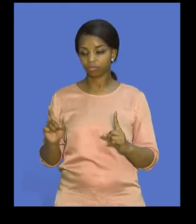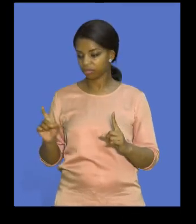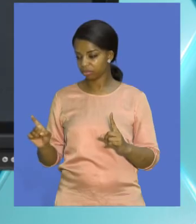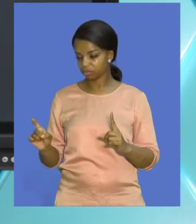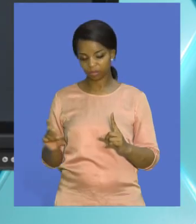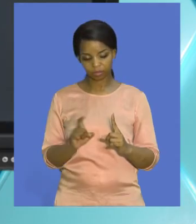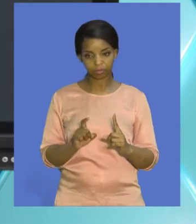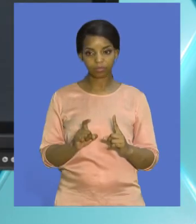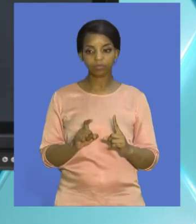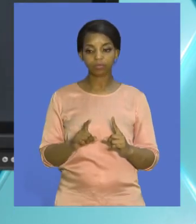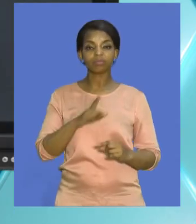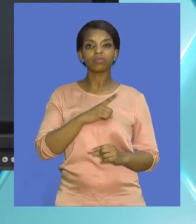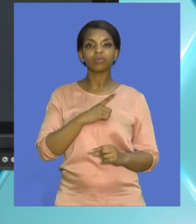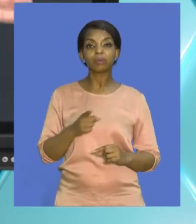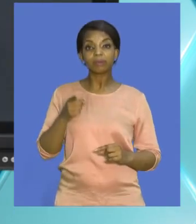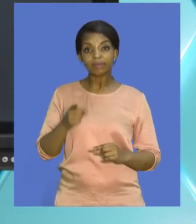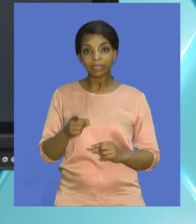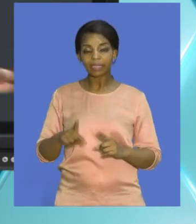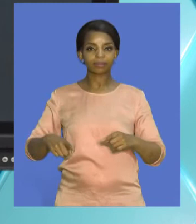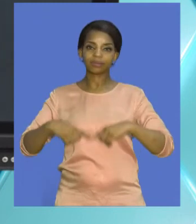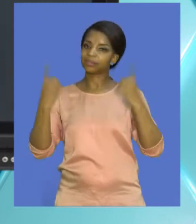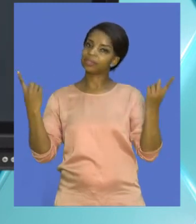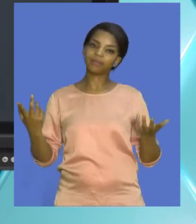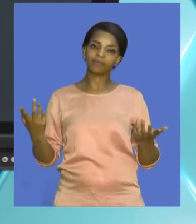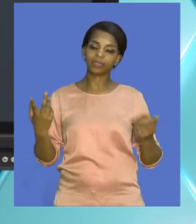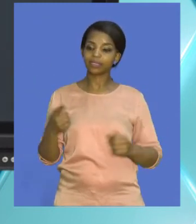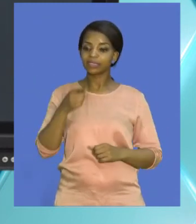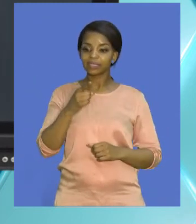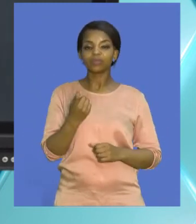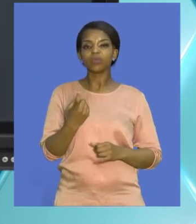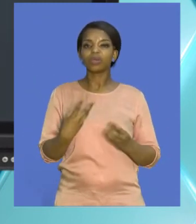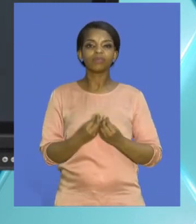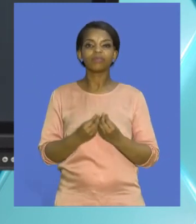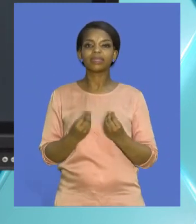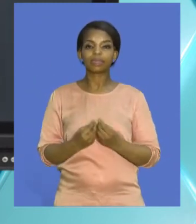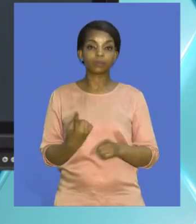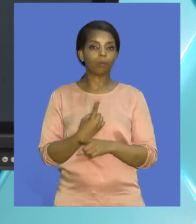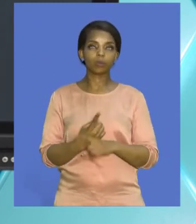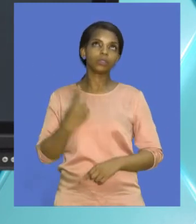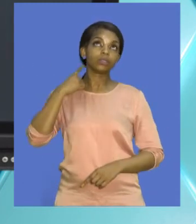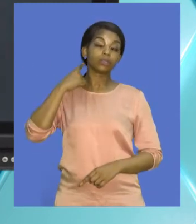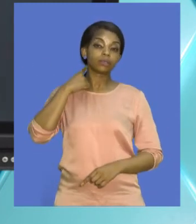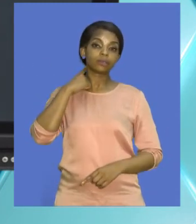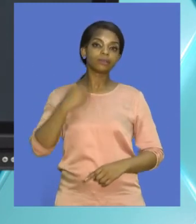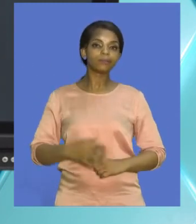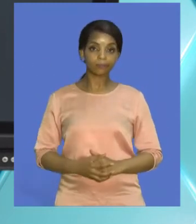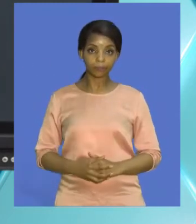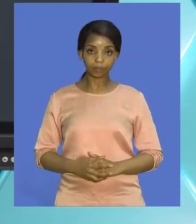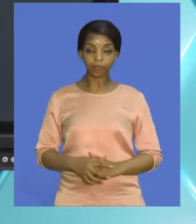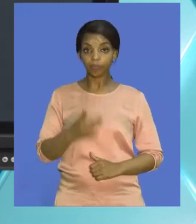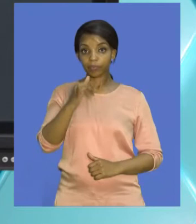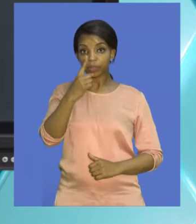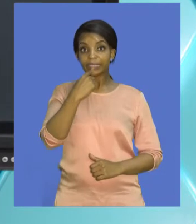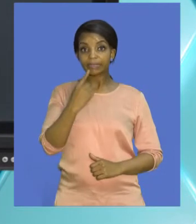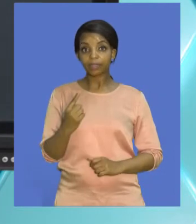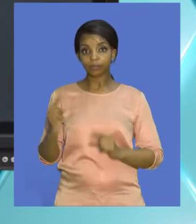from square root. Okay, so that's one of the things that obviously come up. You know, if we talk about the square of the distance, in this case it's r